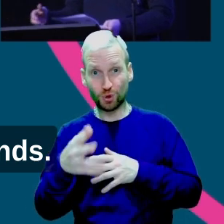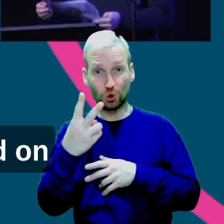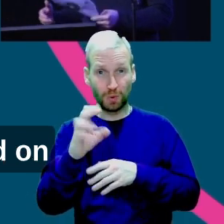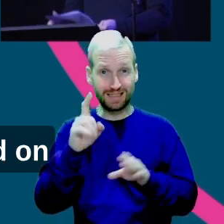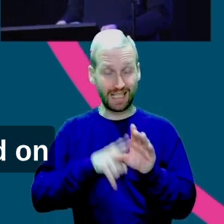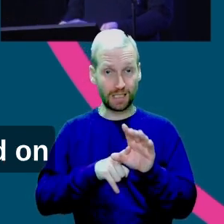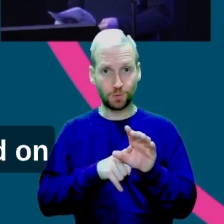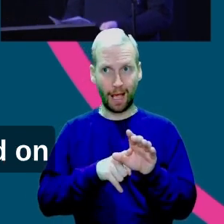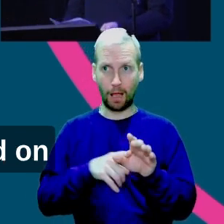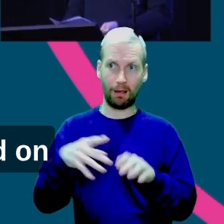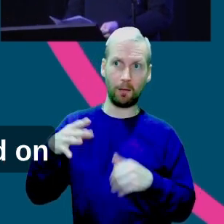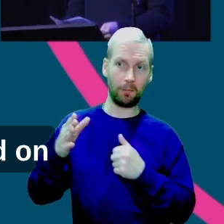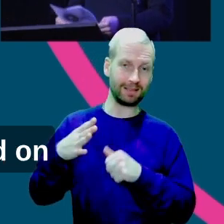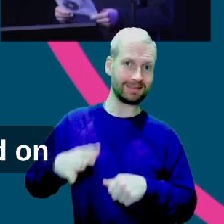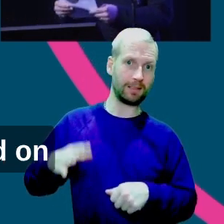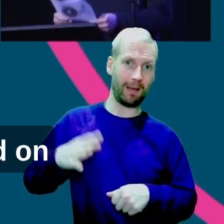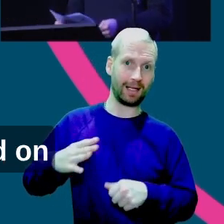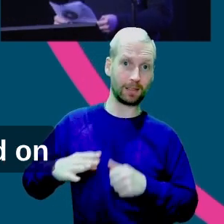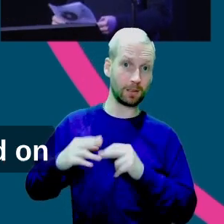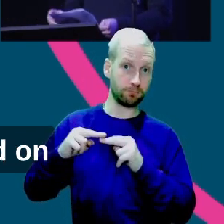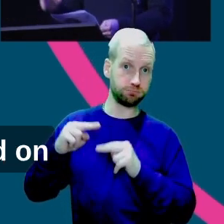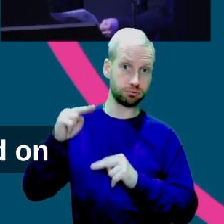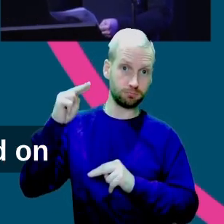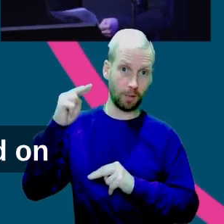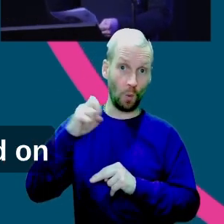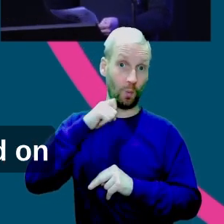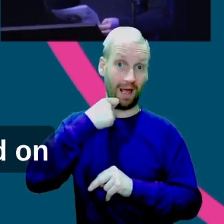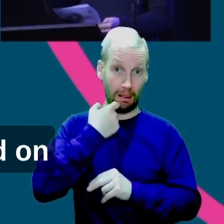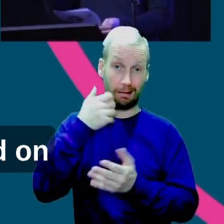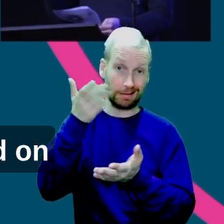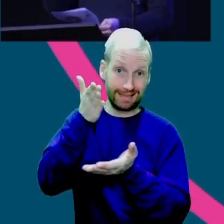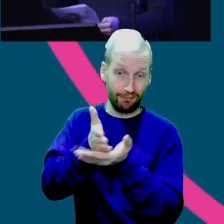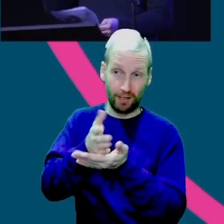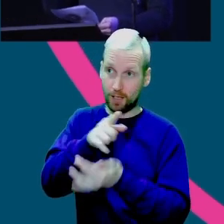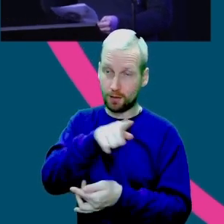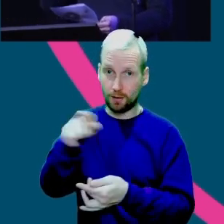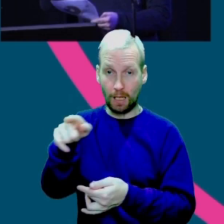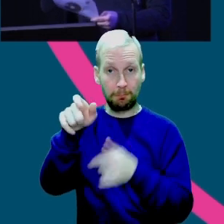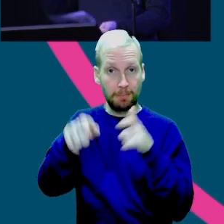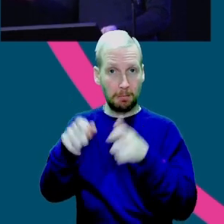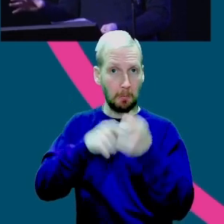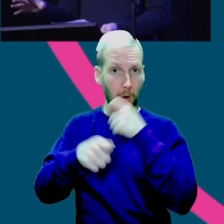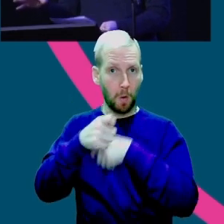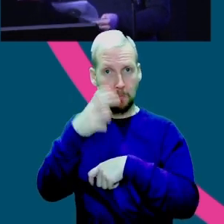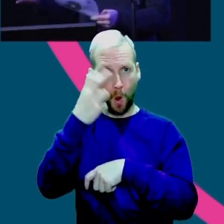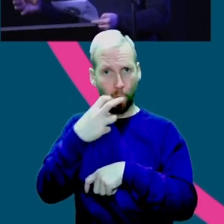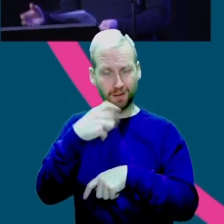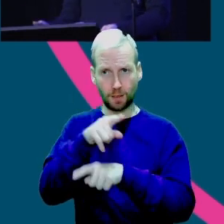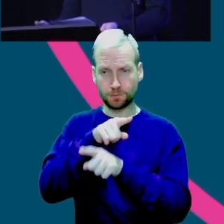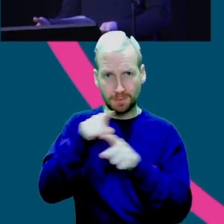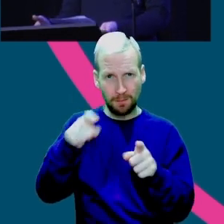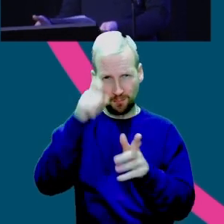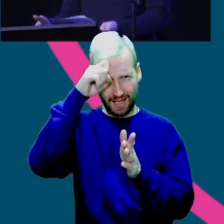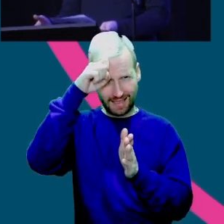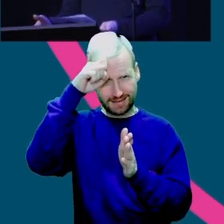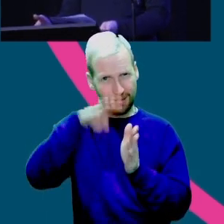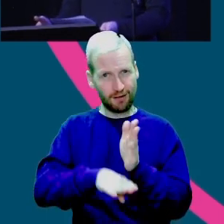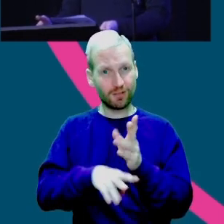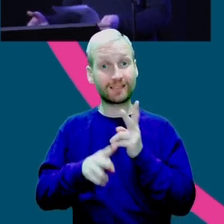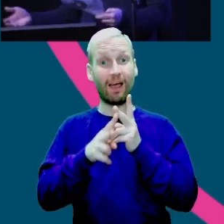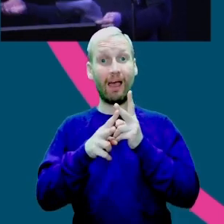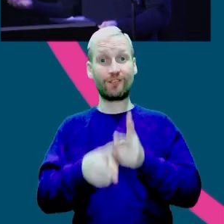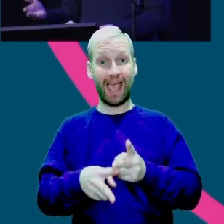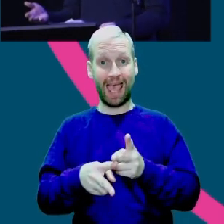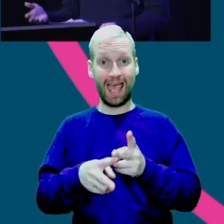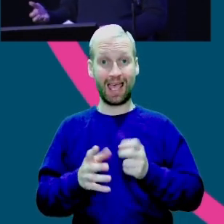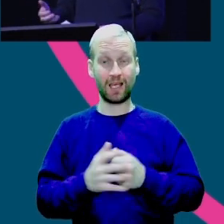demands. But compassionate communities is really centered on this idea of the experience of care.